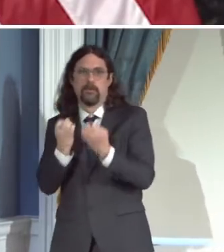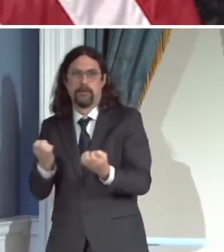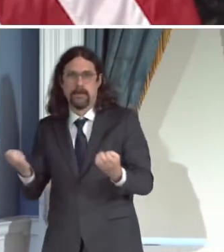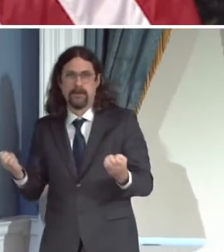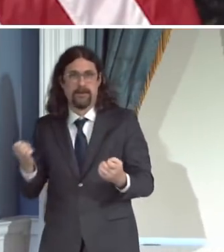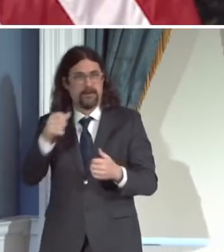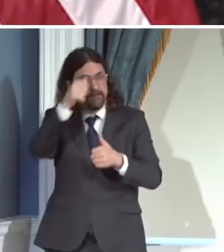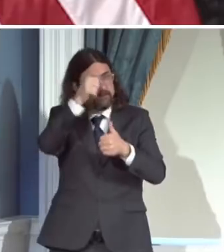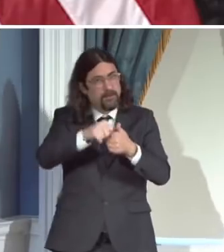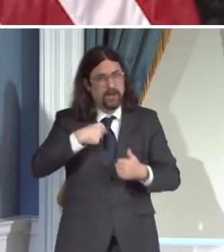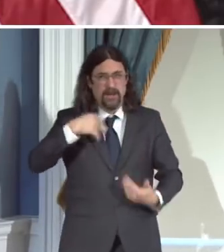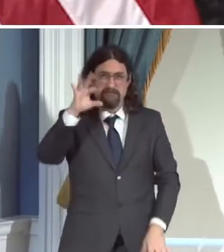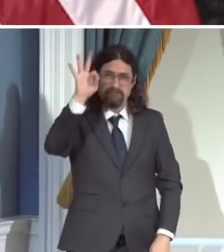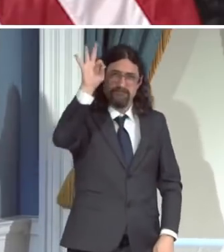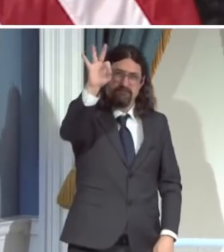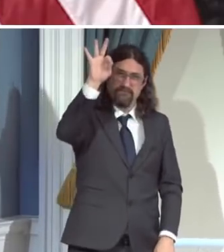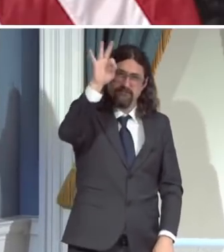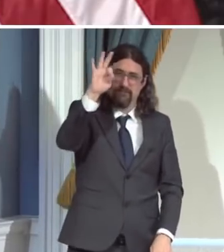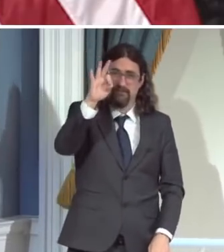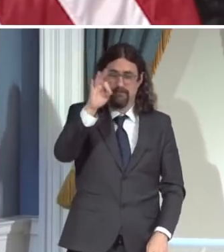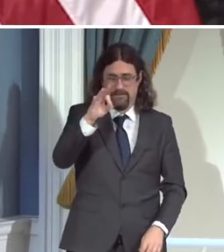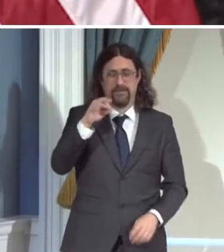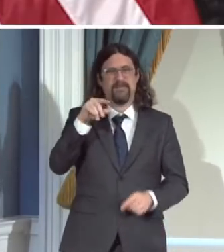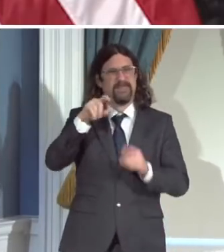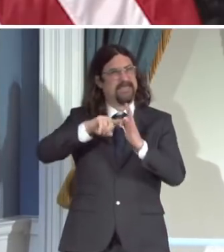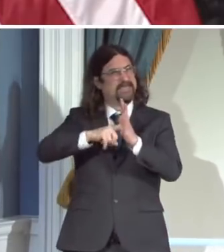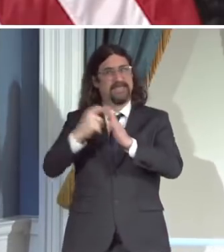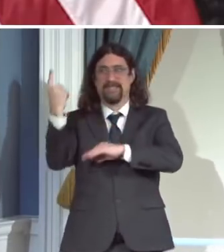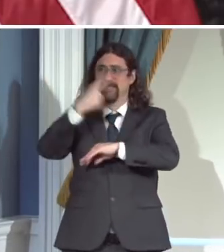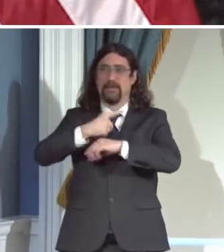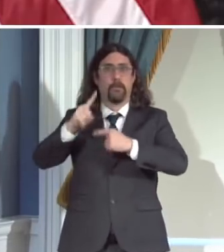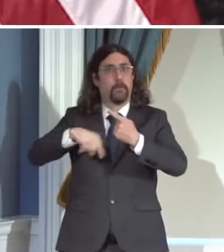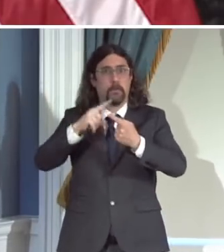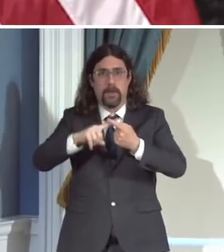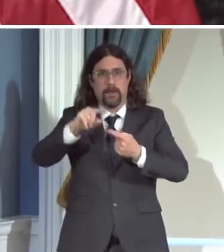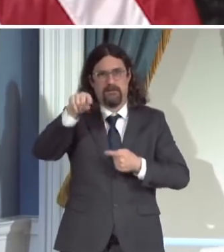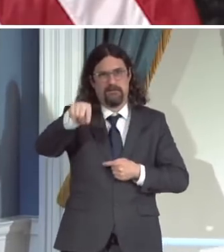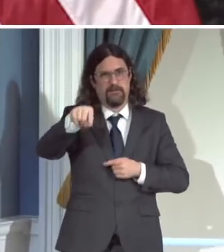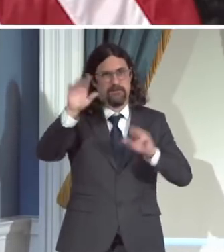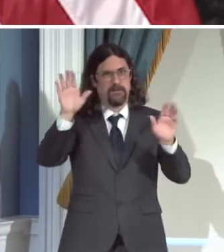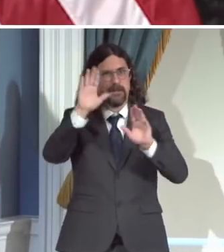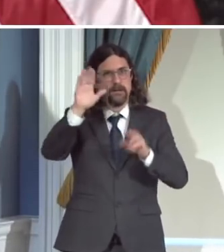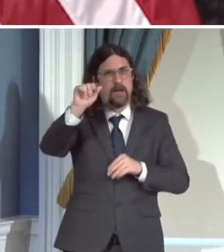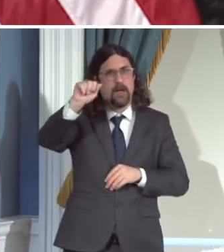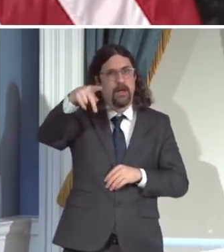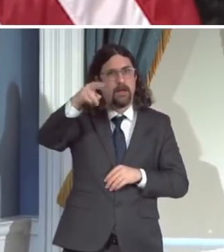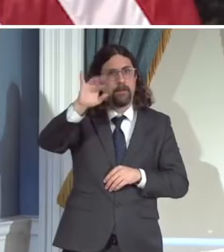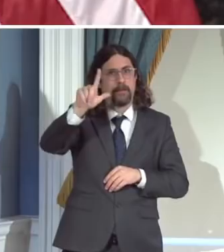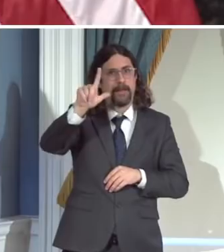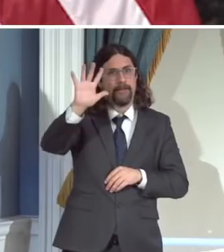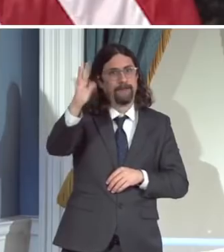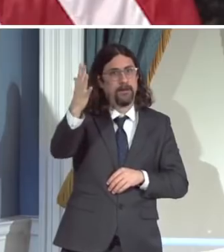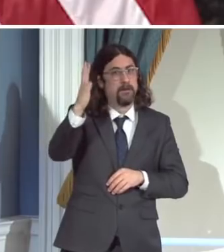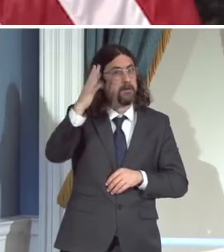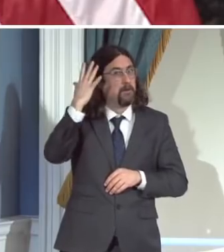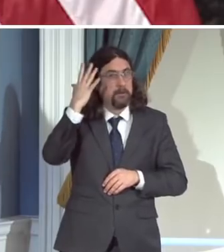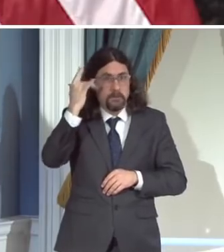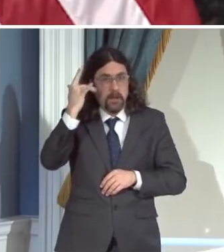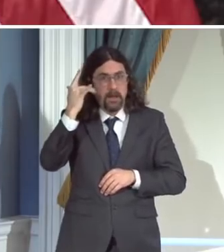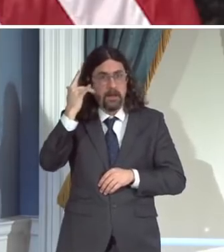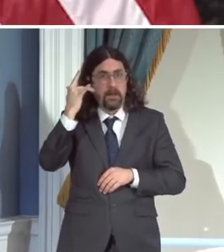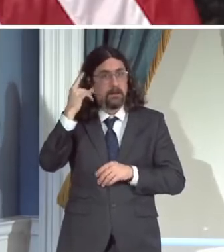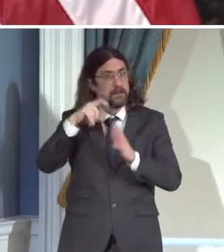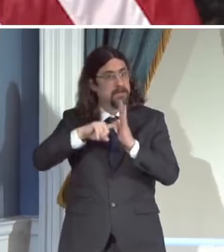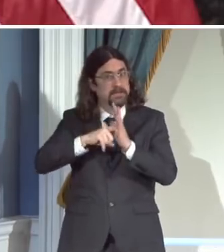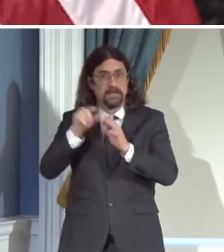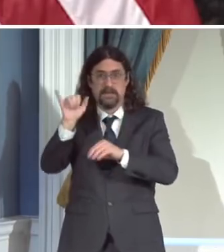to be alarmist. It's to focus the energies of our national government, to focus the attention of everyone